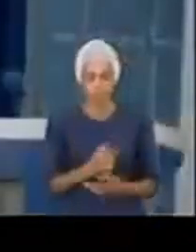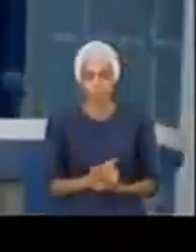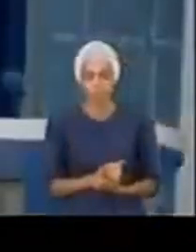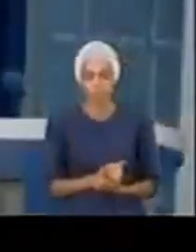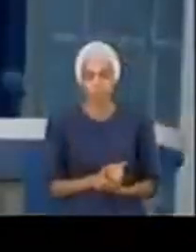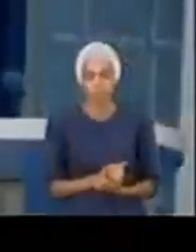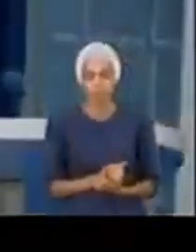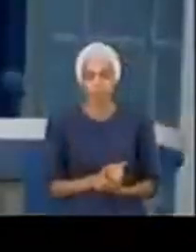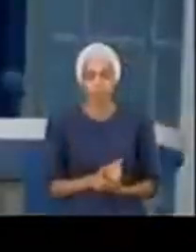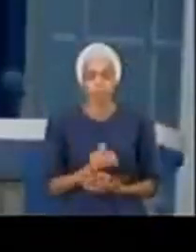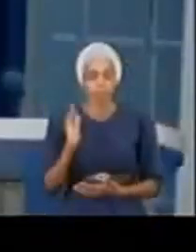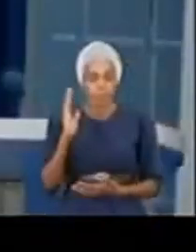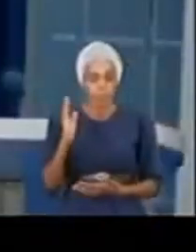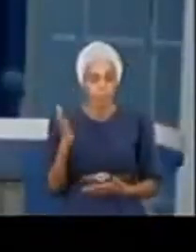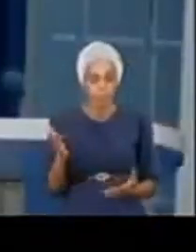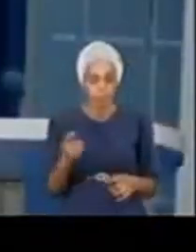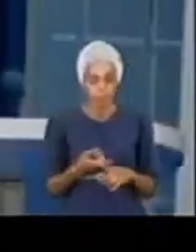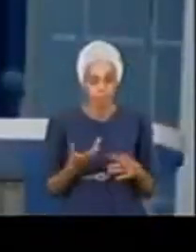Can we have the testimony?